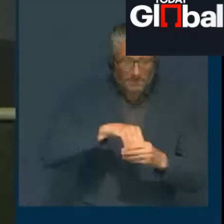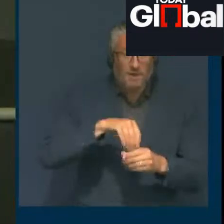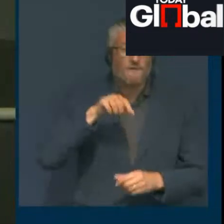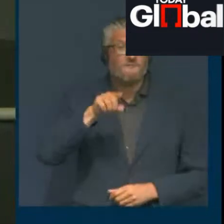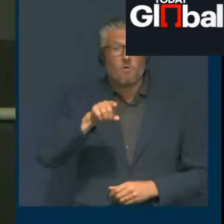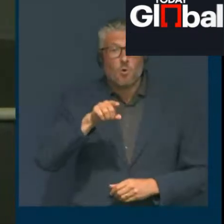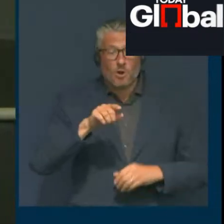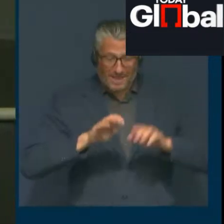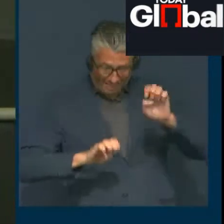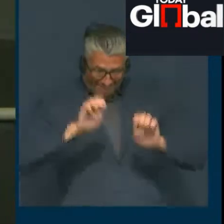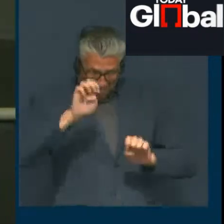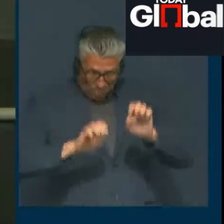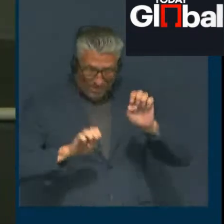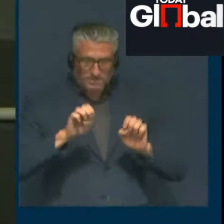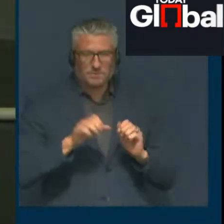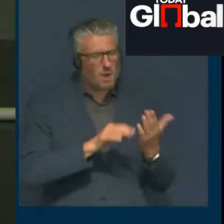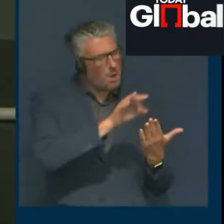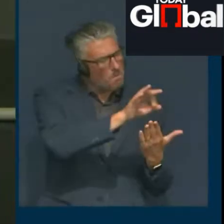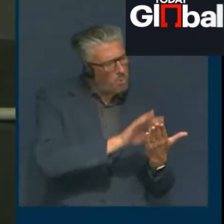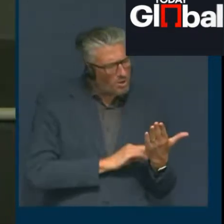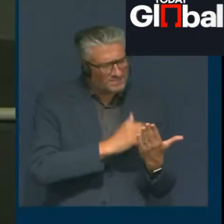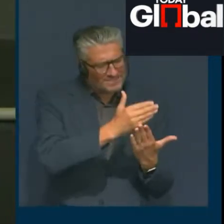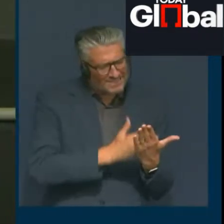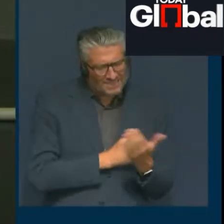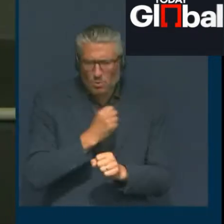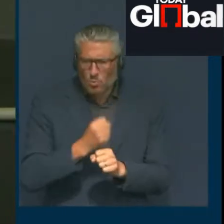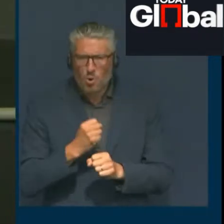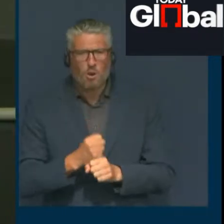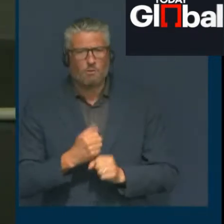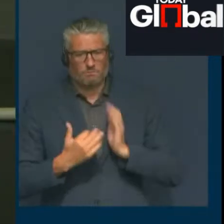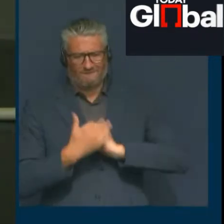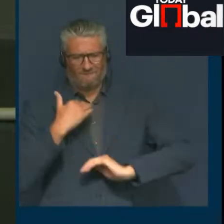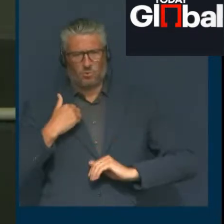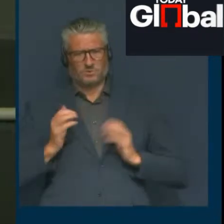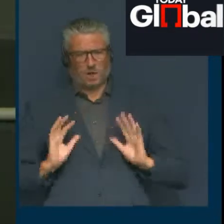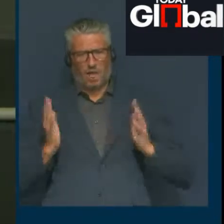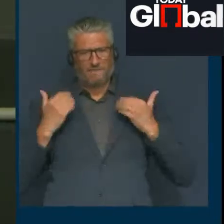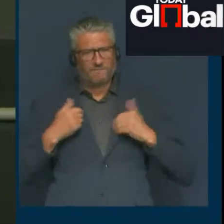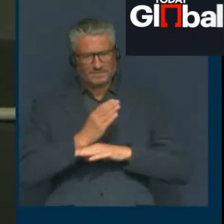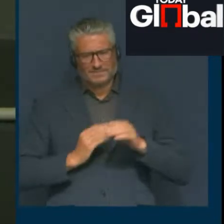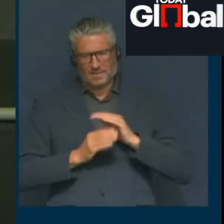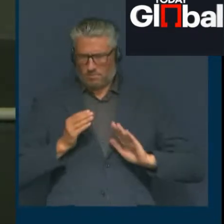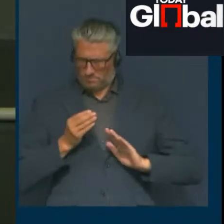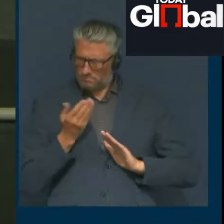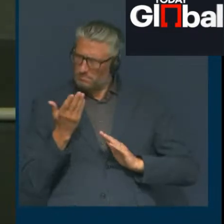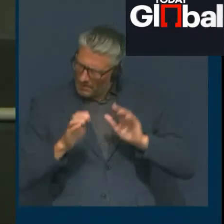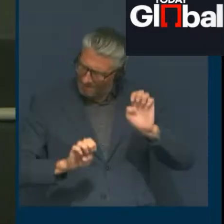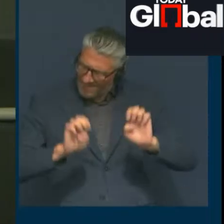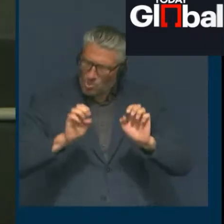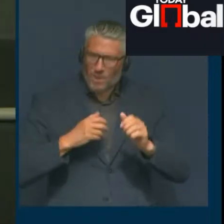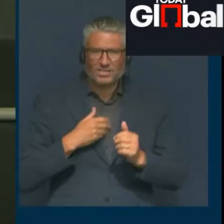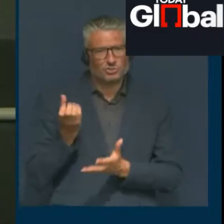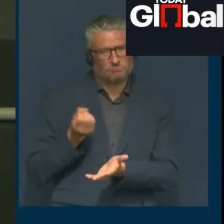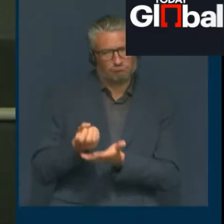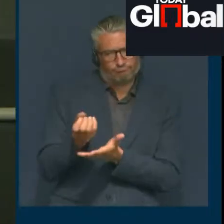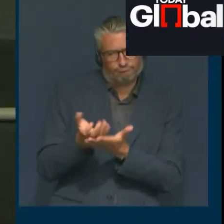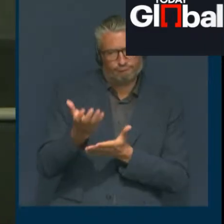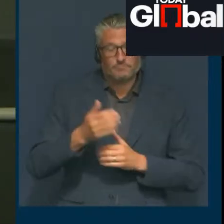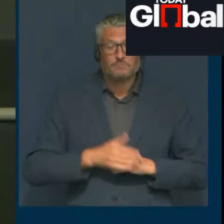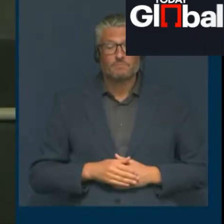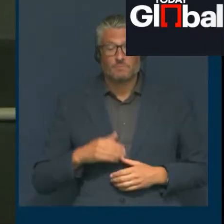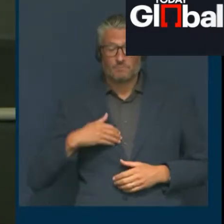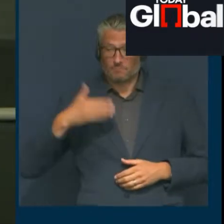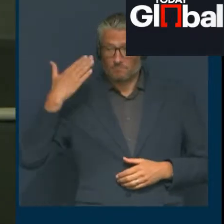and practices that affect their lives. The FIFA World Cup Qatar 2022 tournament constituted an